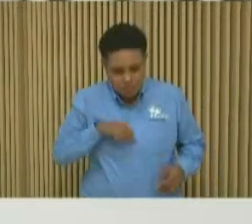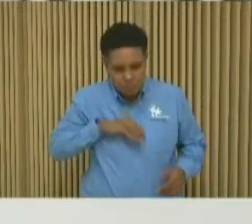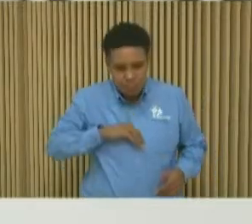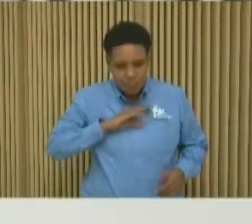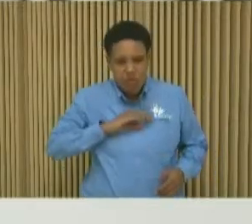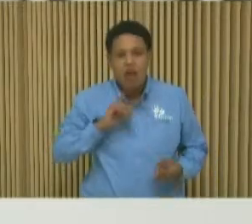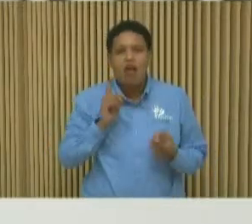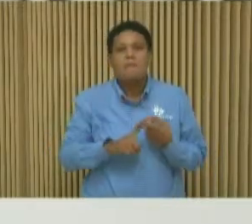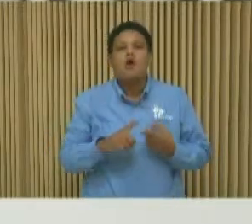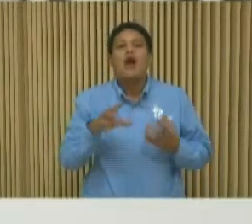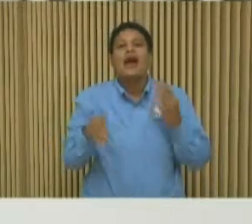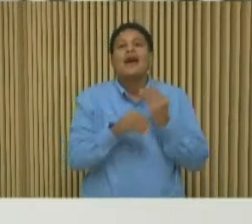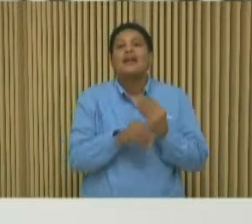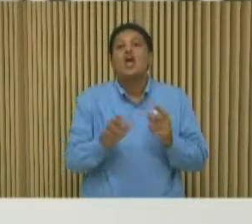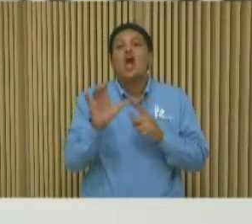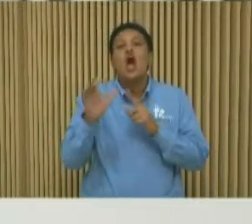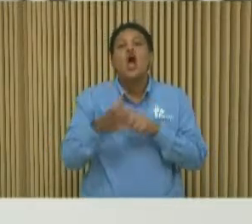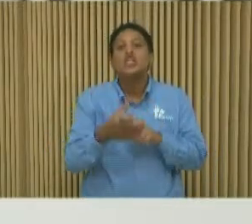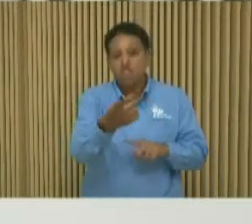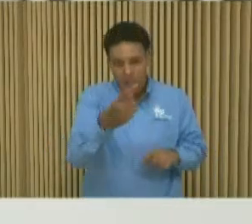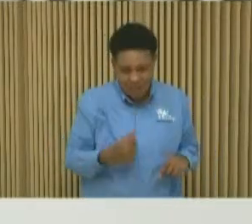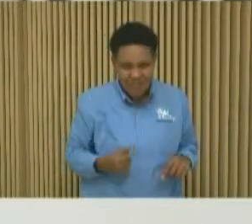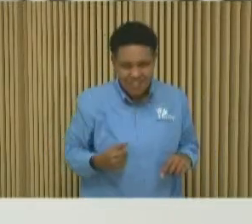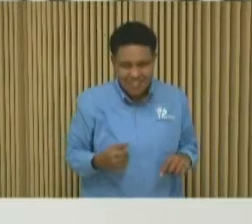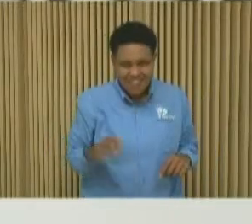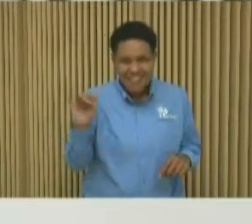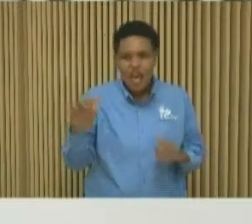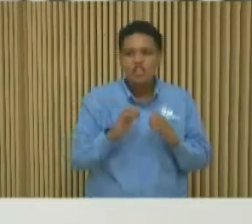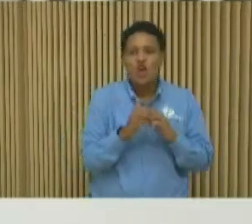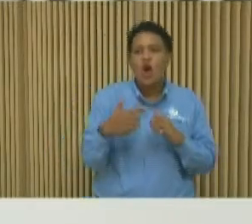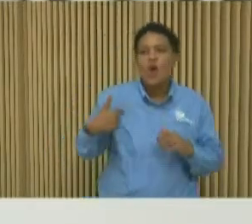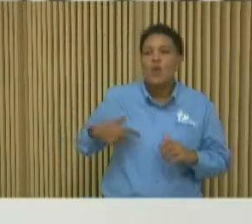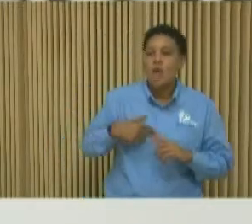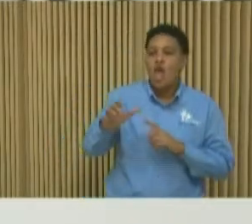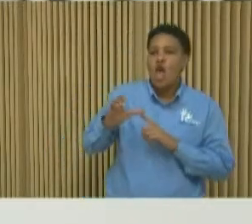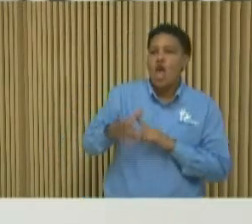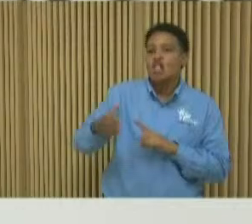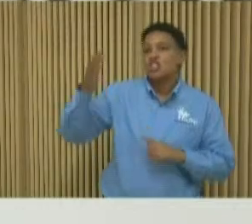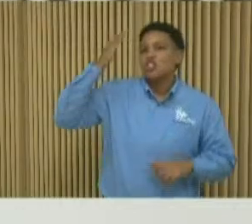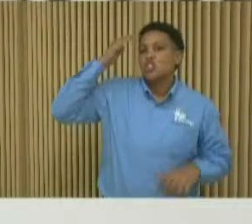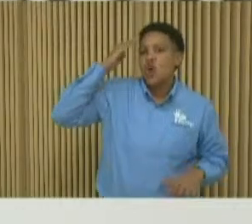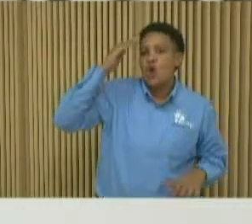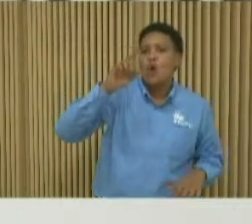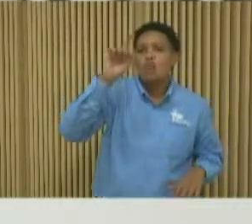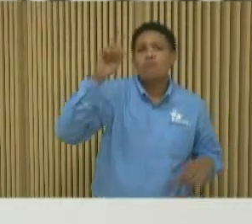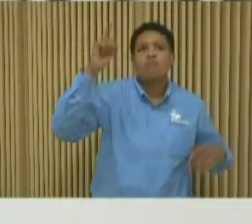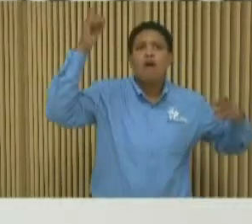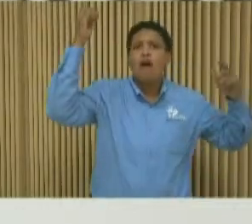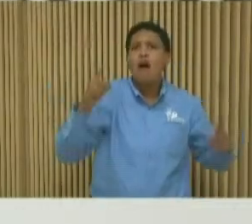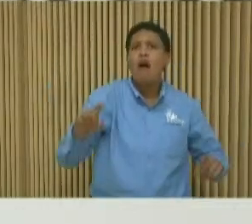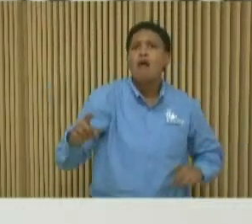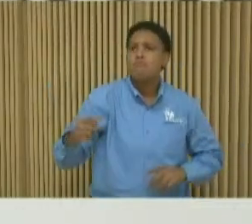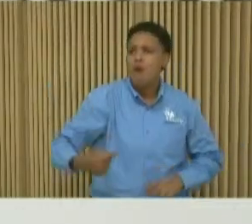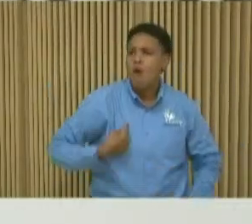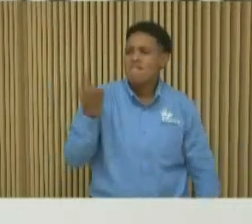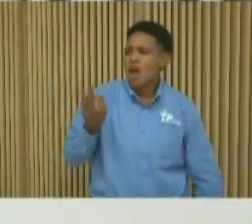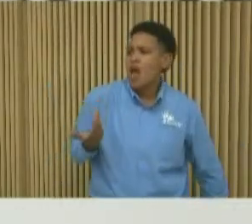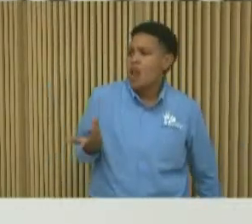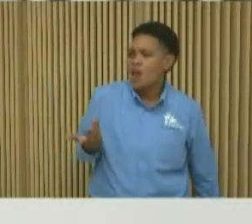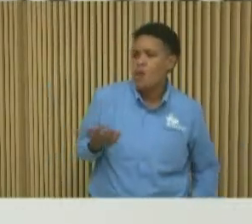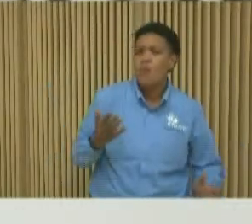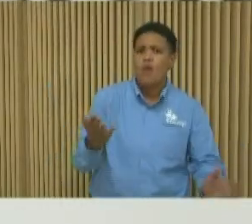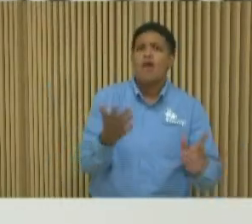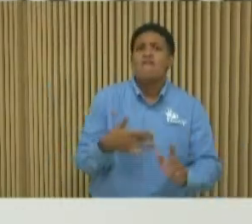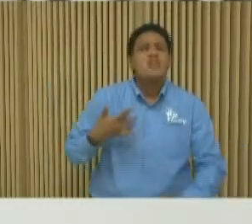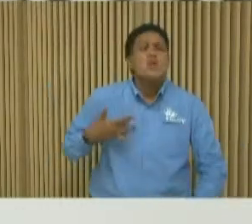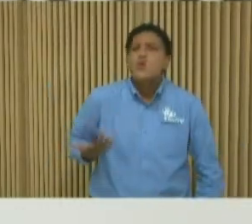also culture. Because that is how we are cultured to know that once someone offends you in a way that